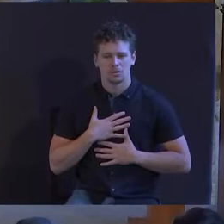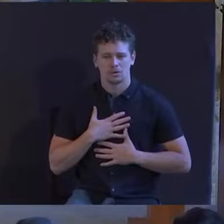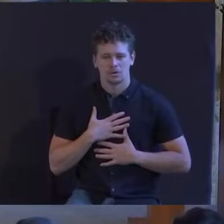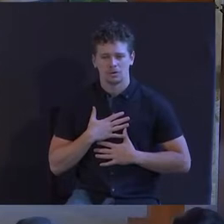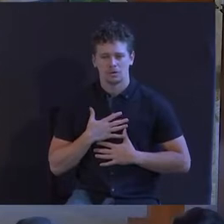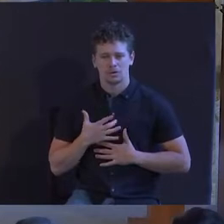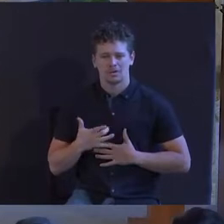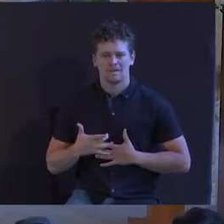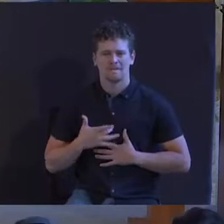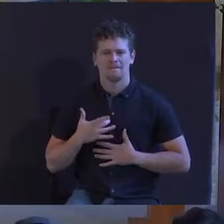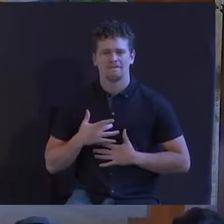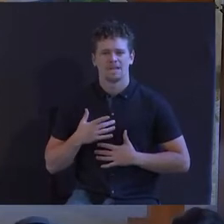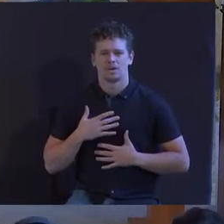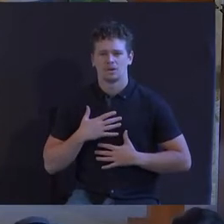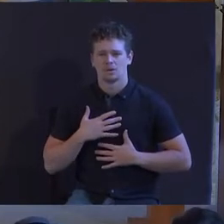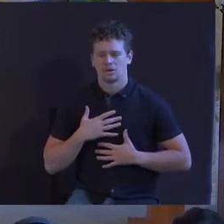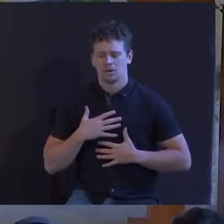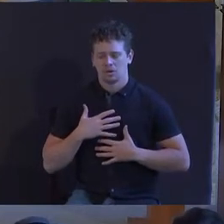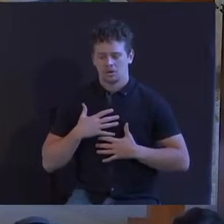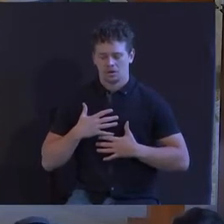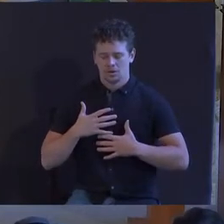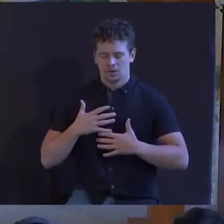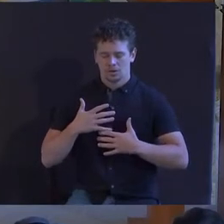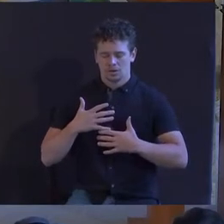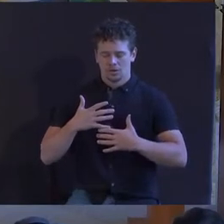Feeling the breath in.